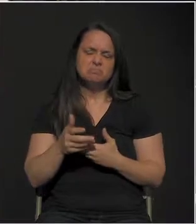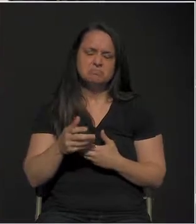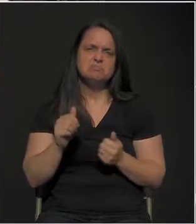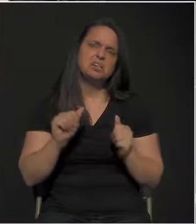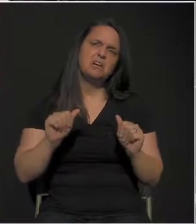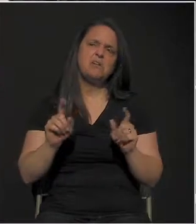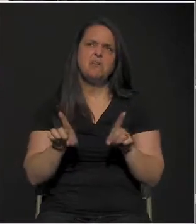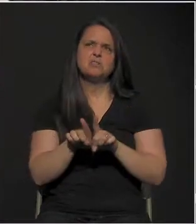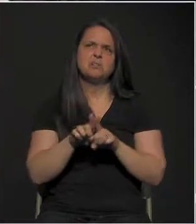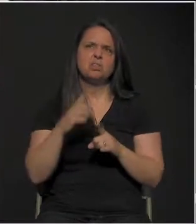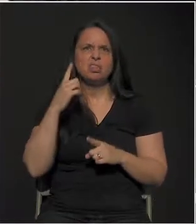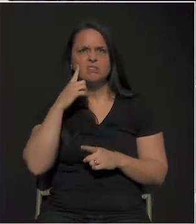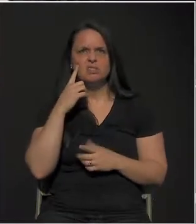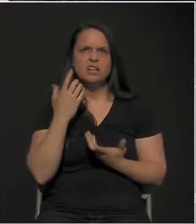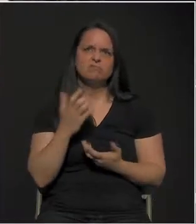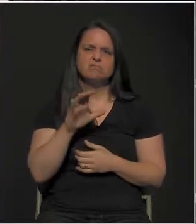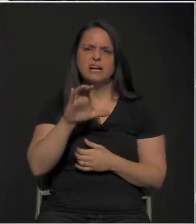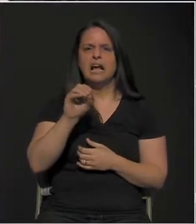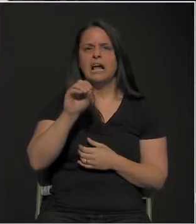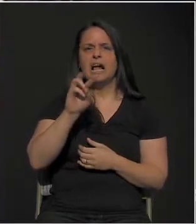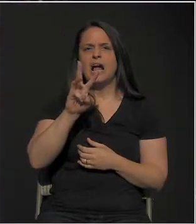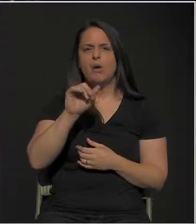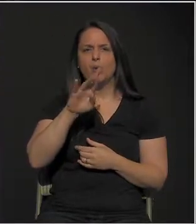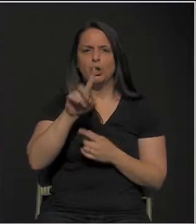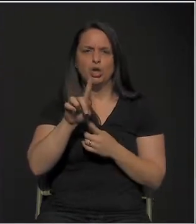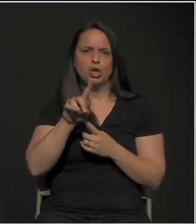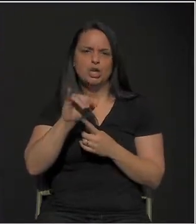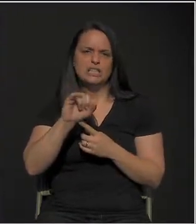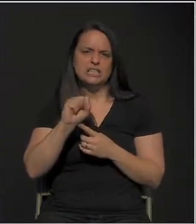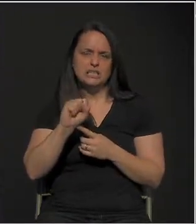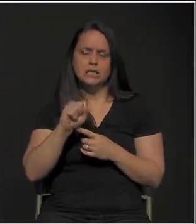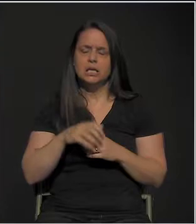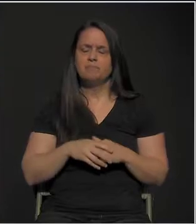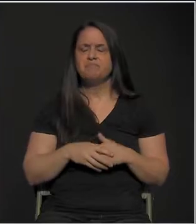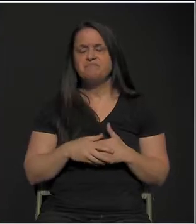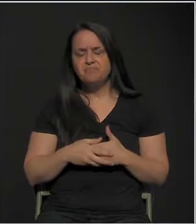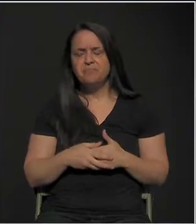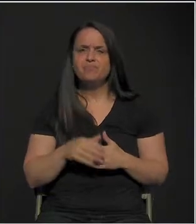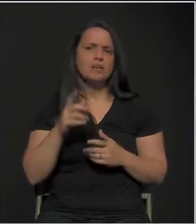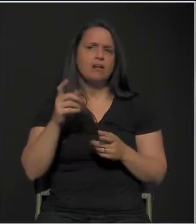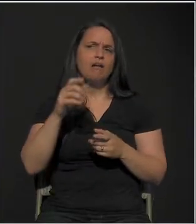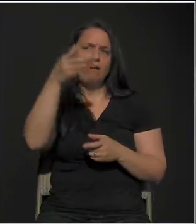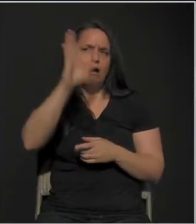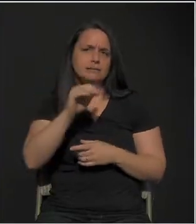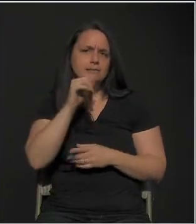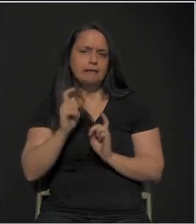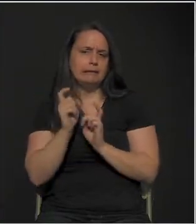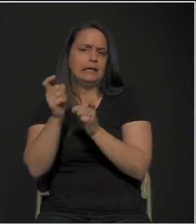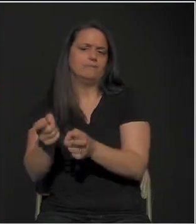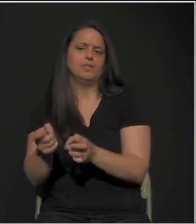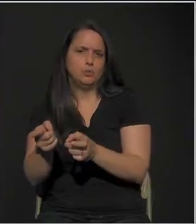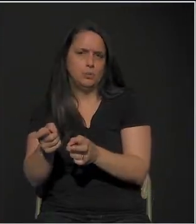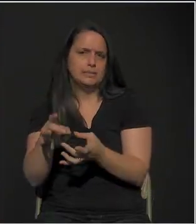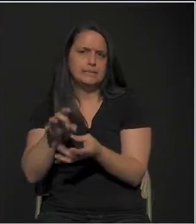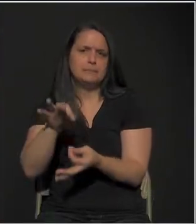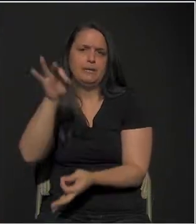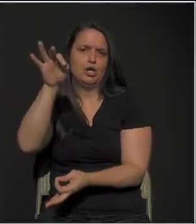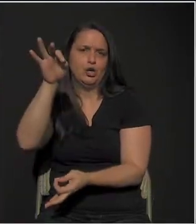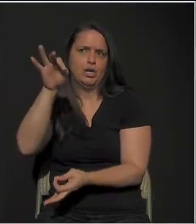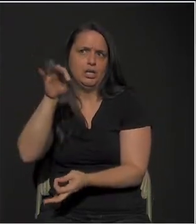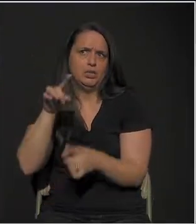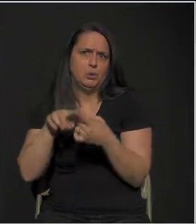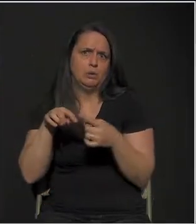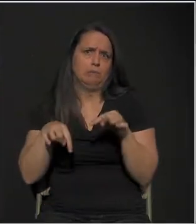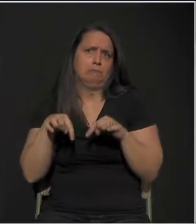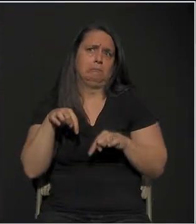as cowardice. God has not given you a spirit of cowardice, to cower in the